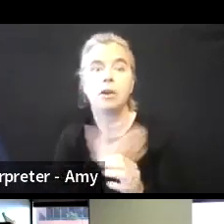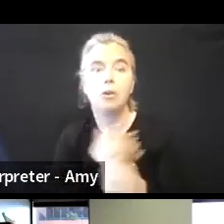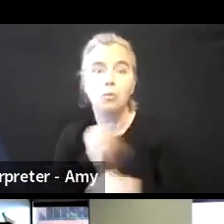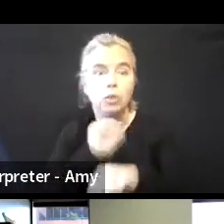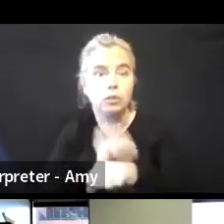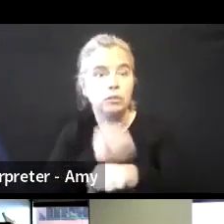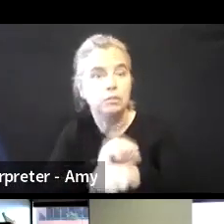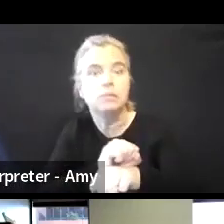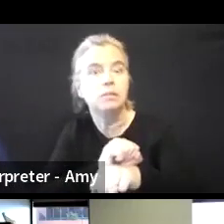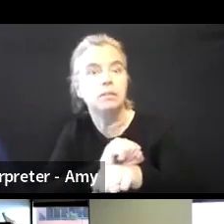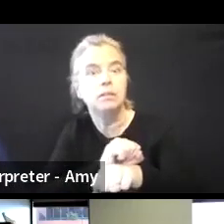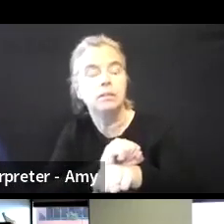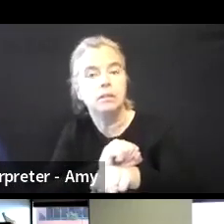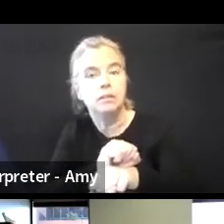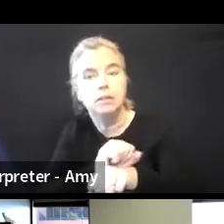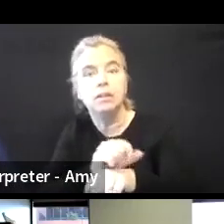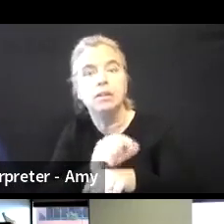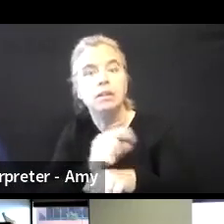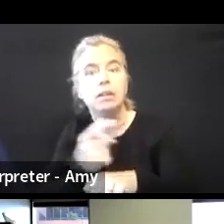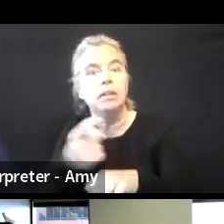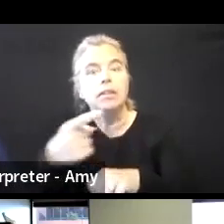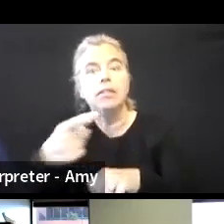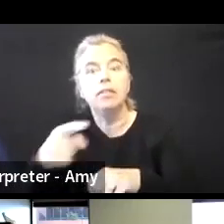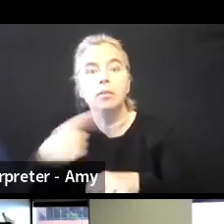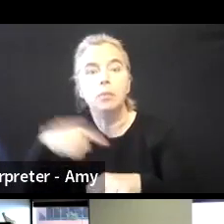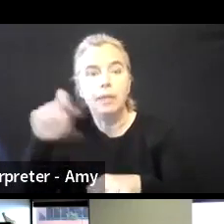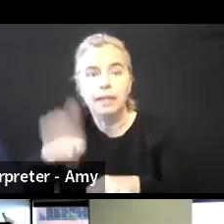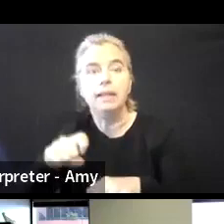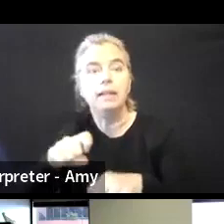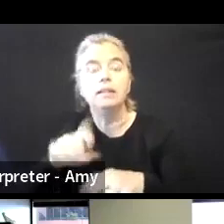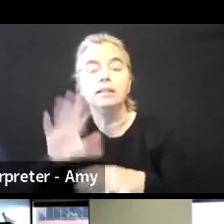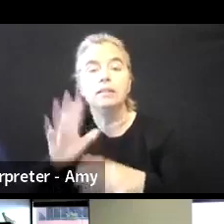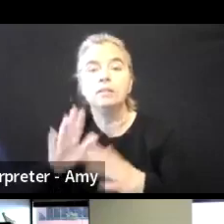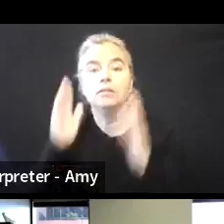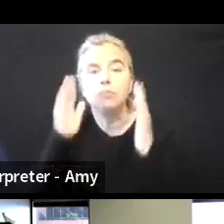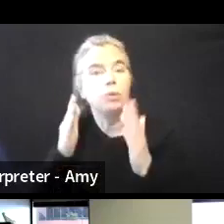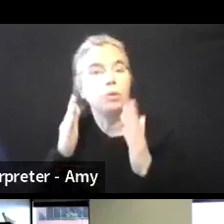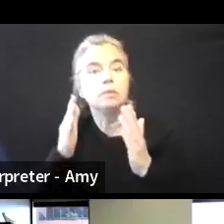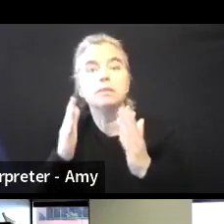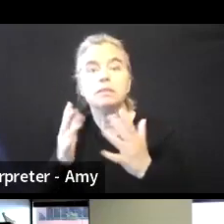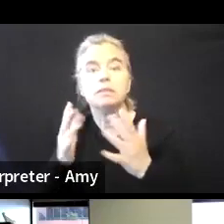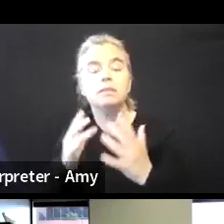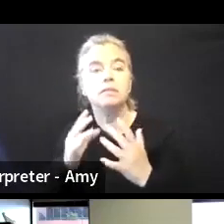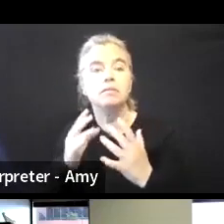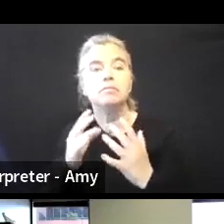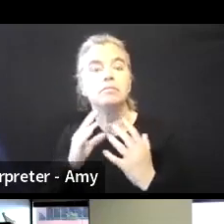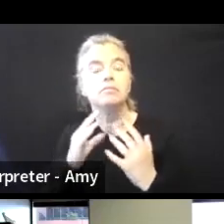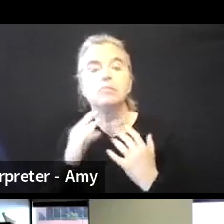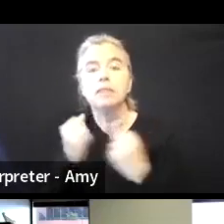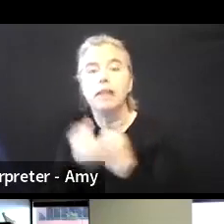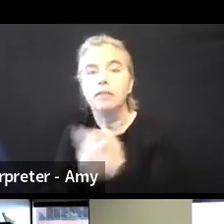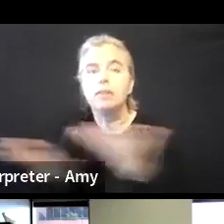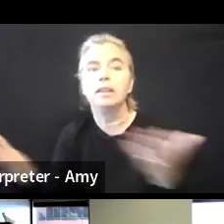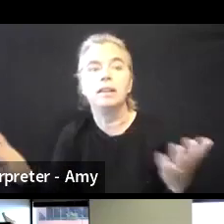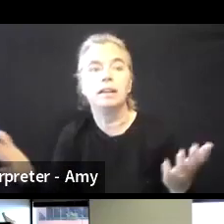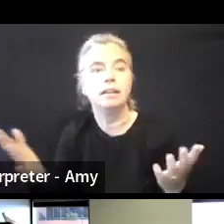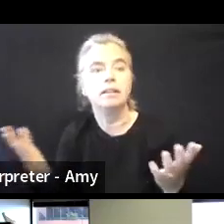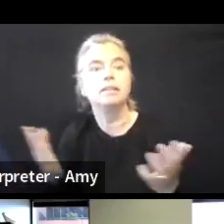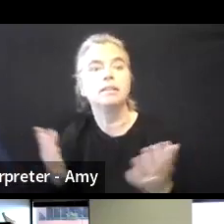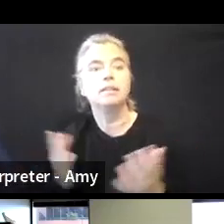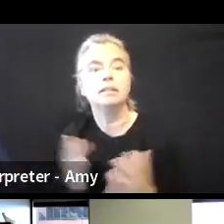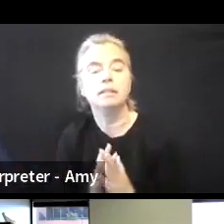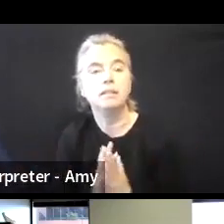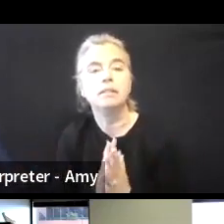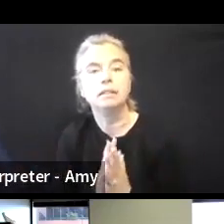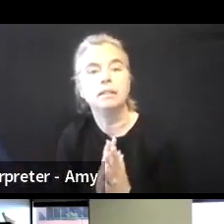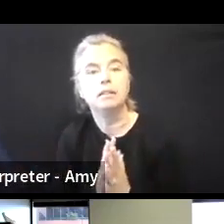we take everything that's going on very serious and that we're making these big changes. So I think she's great for the job, and I